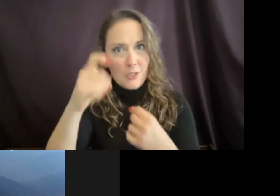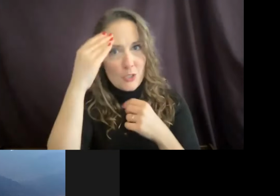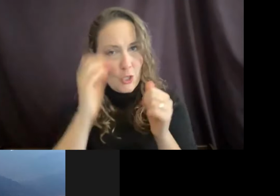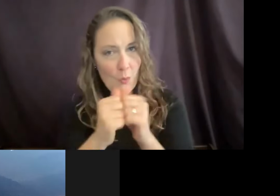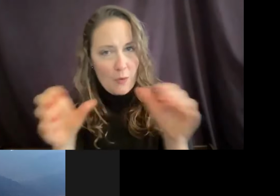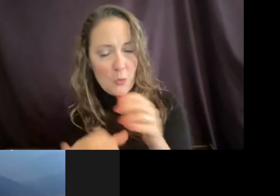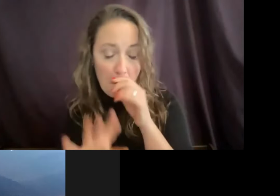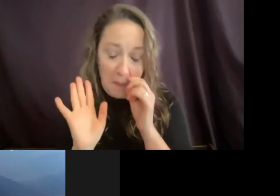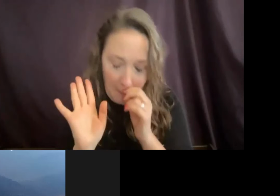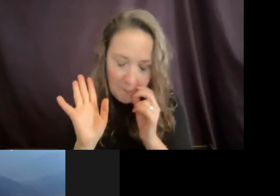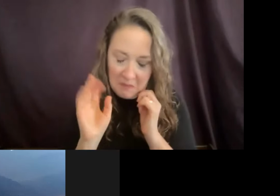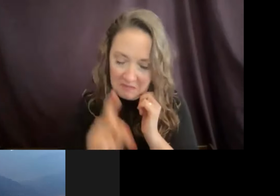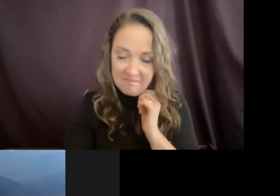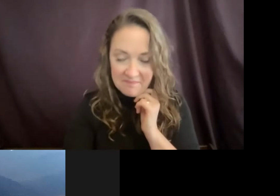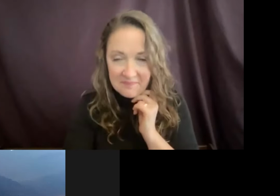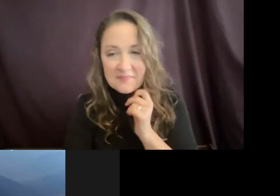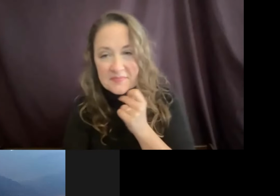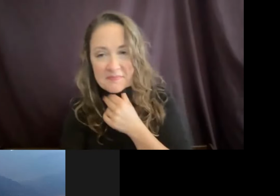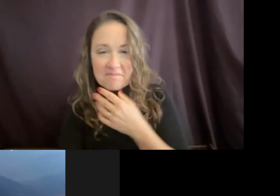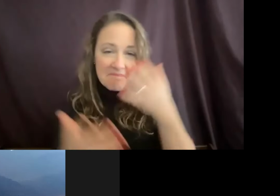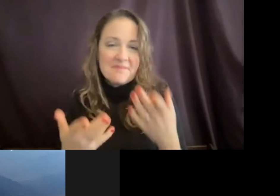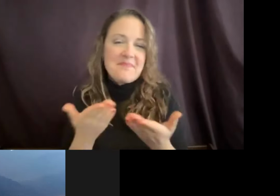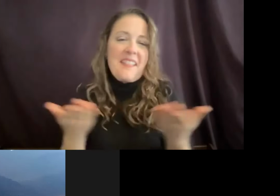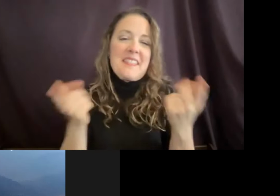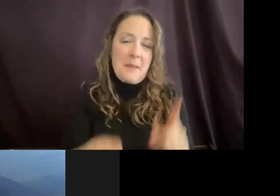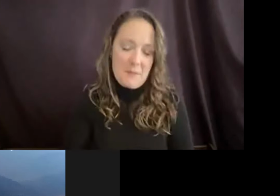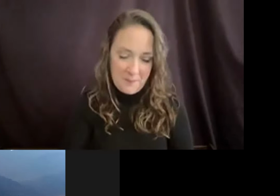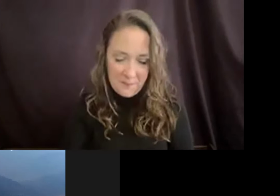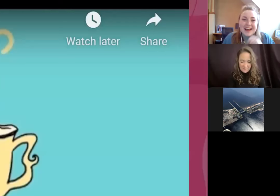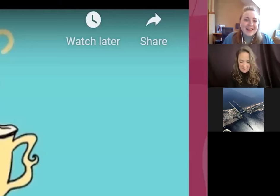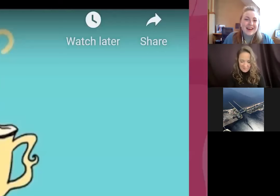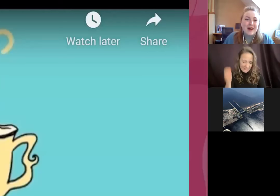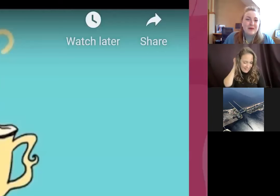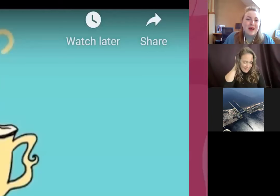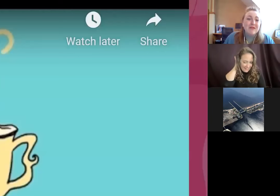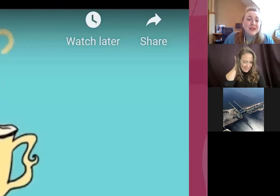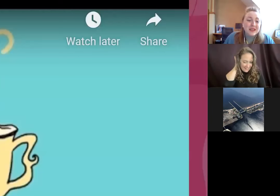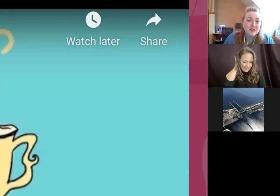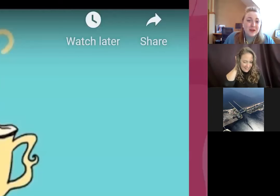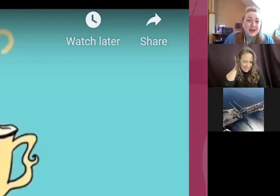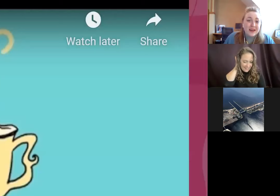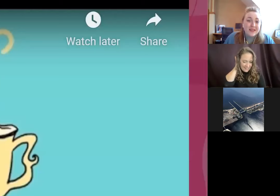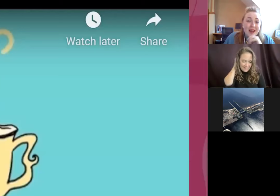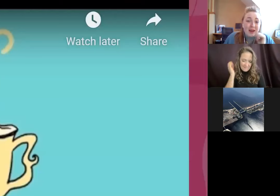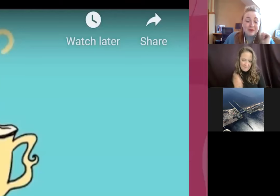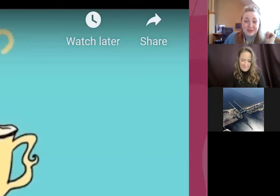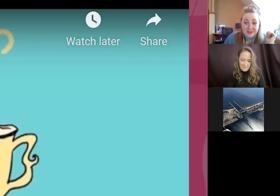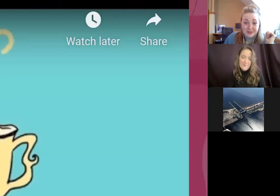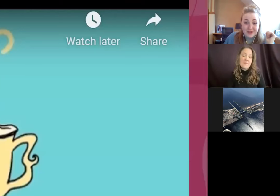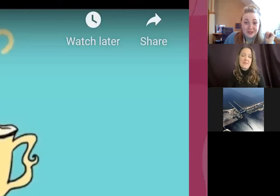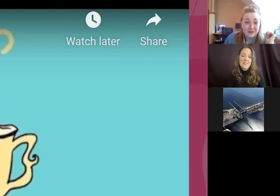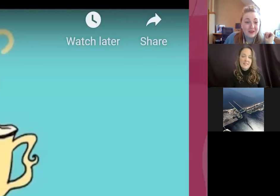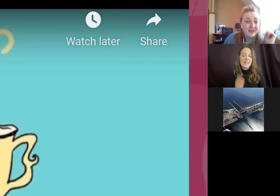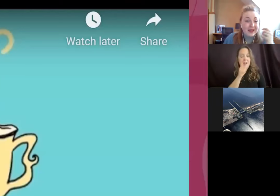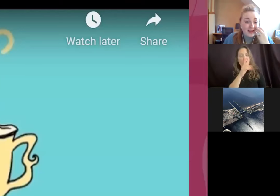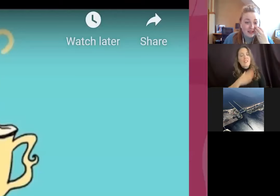this, but stuff happens. All right. Yeah, I really enjoy that